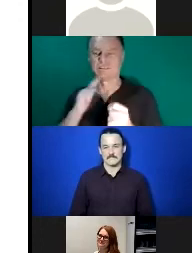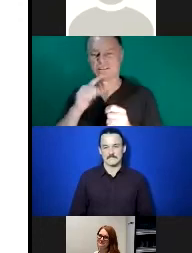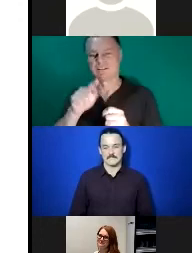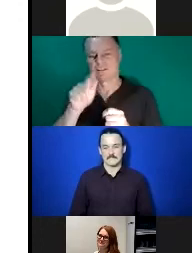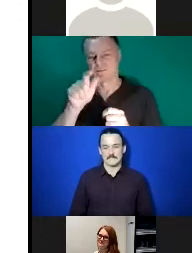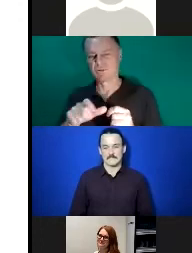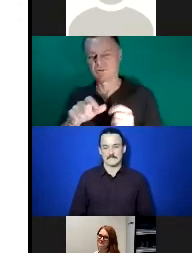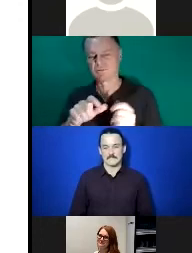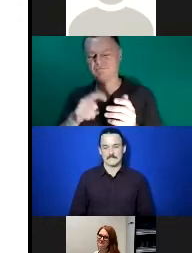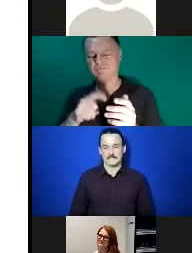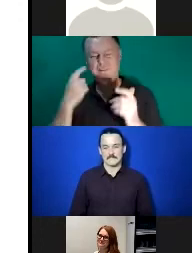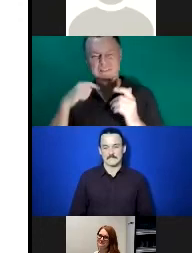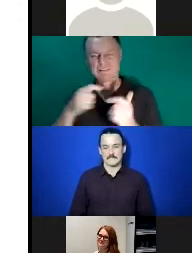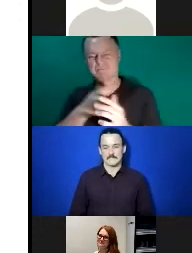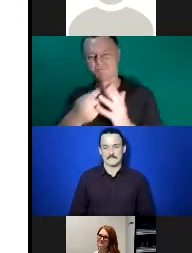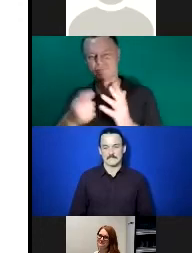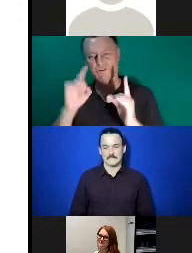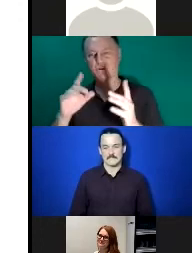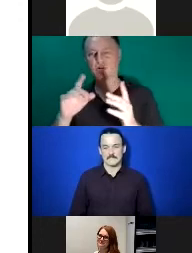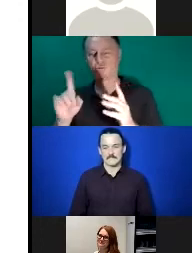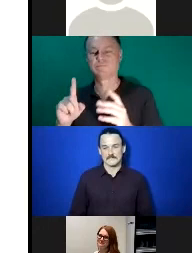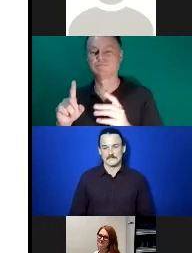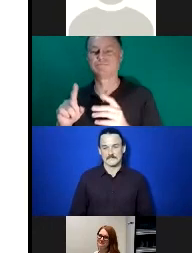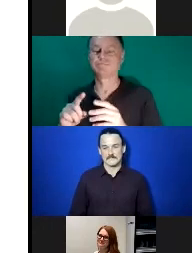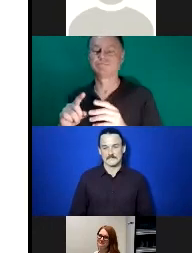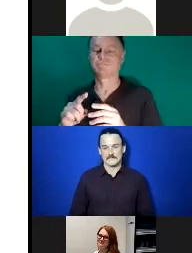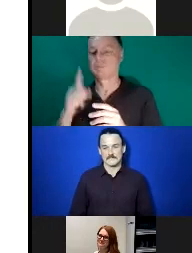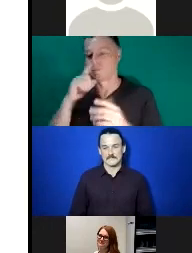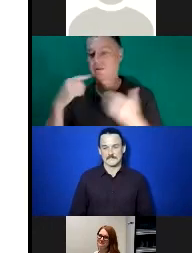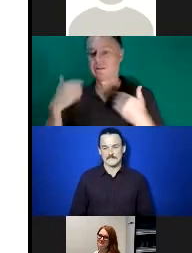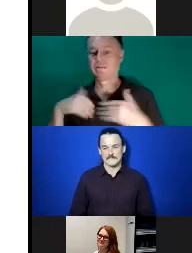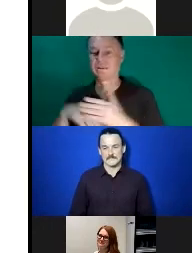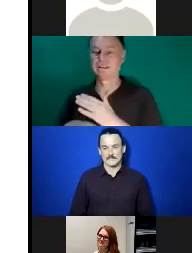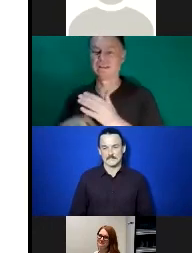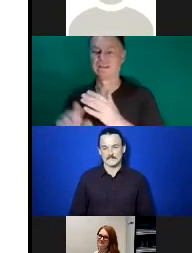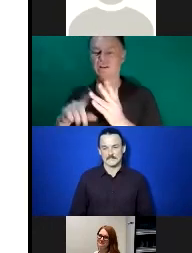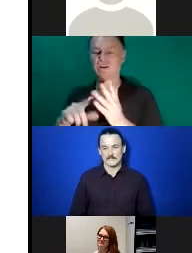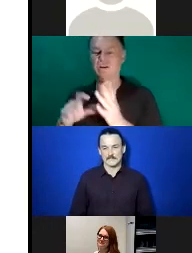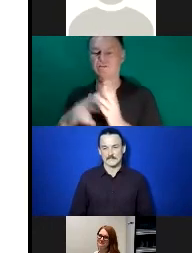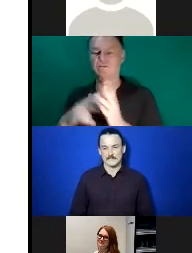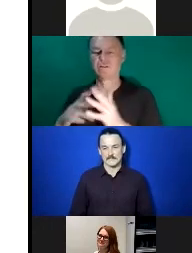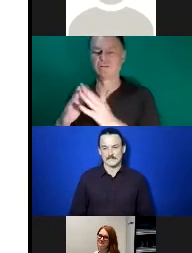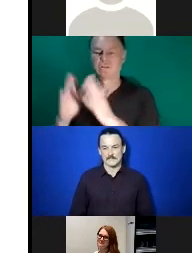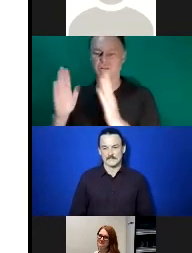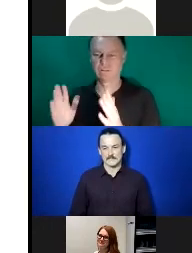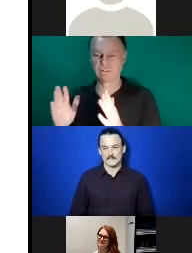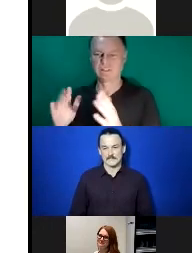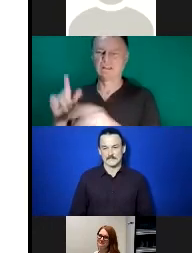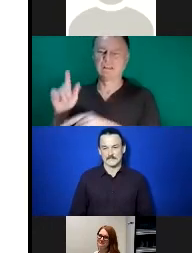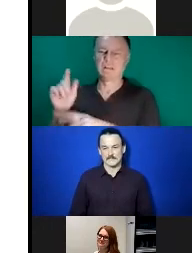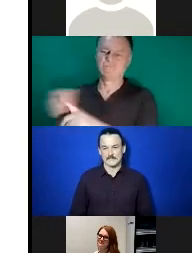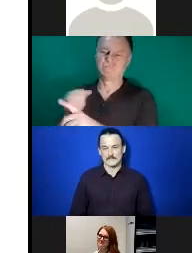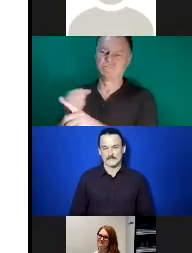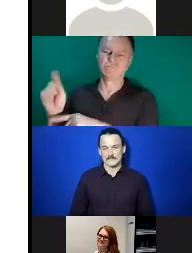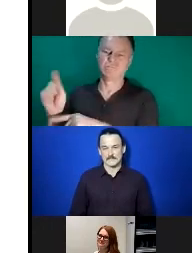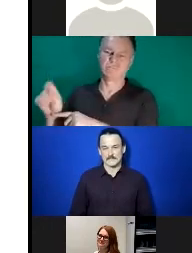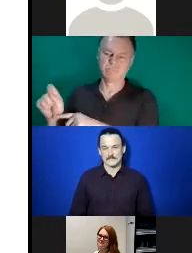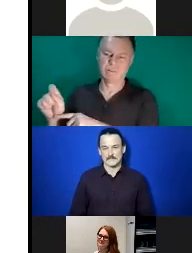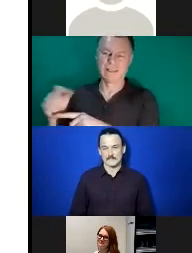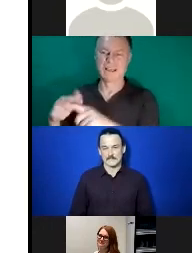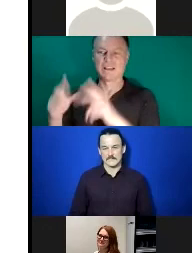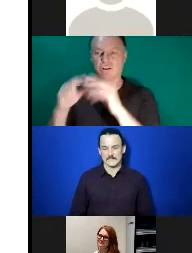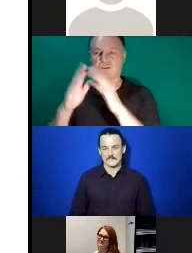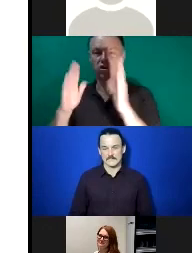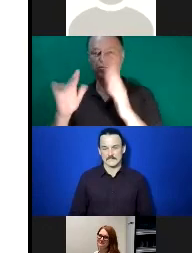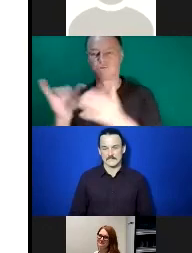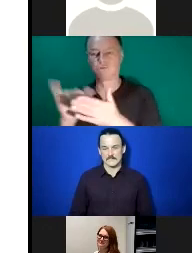shed light on the abuse and neglect that was occurring in the Odd Fellows home and more broadly in nursing homes around